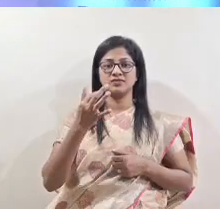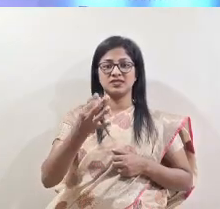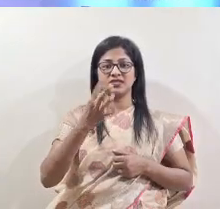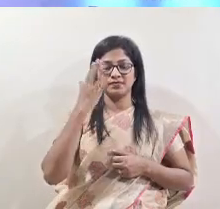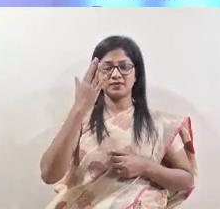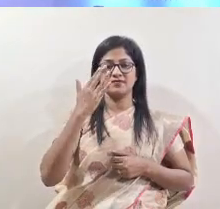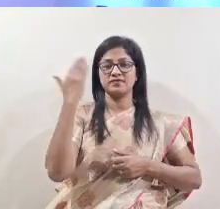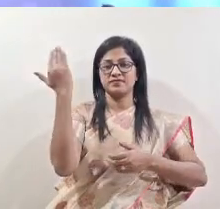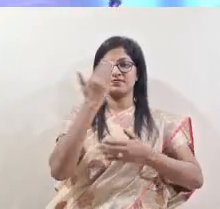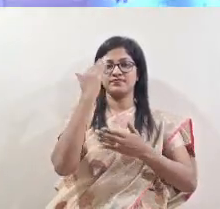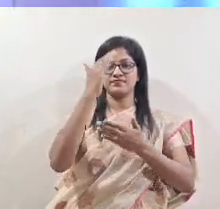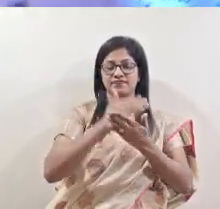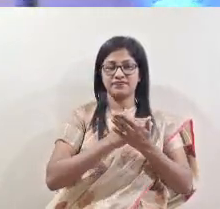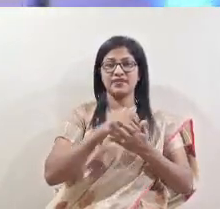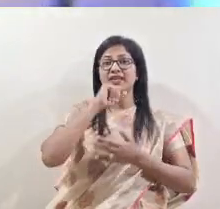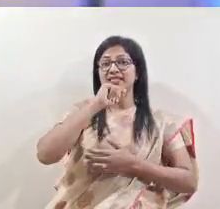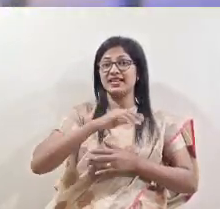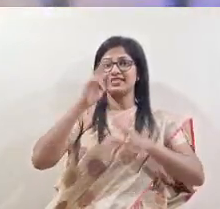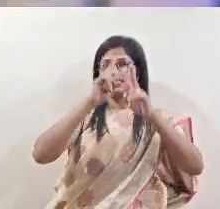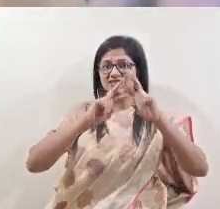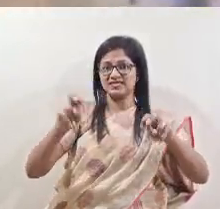And we have remarkable lineup of